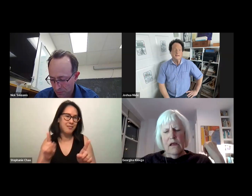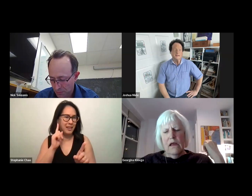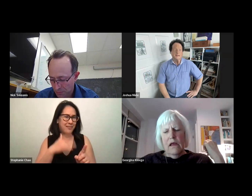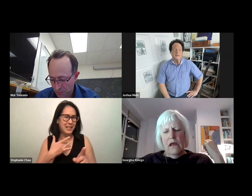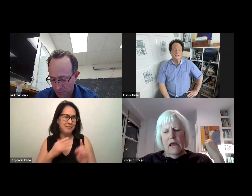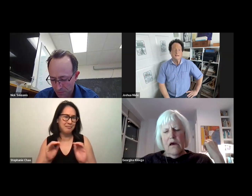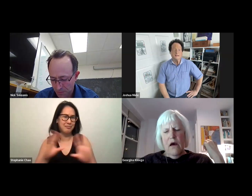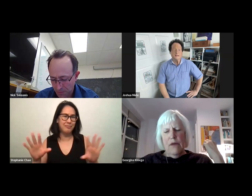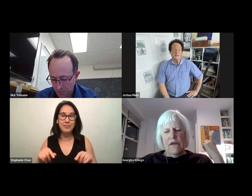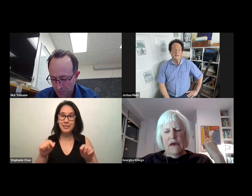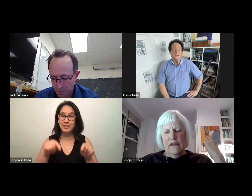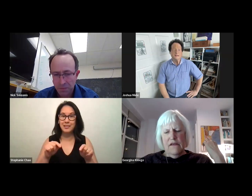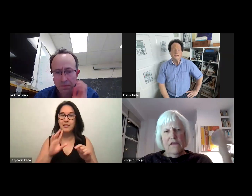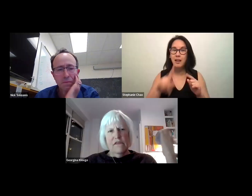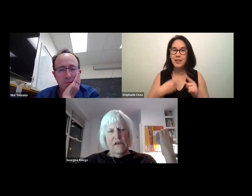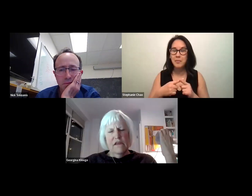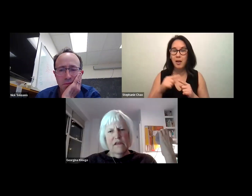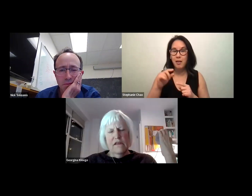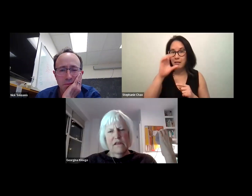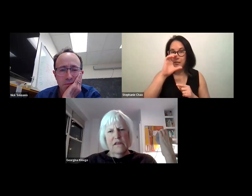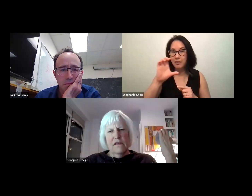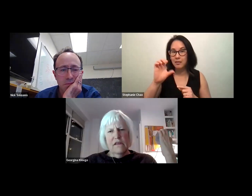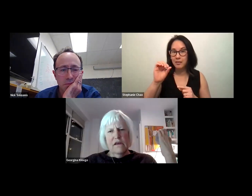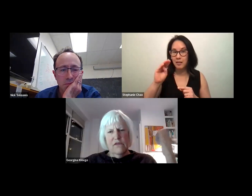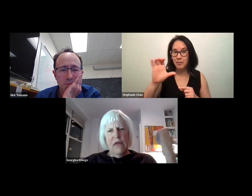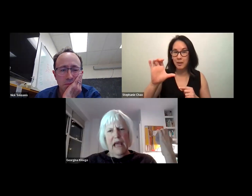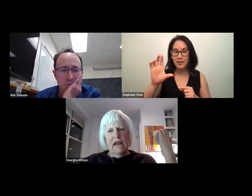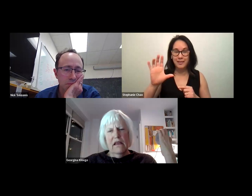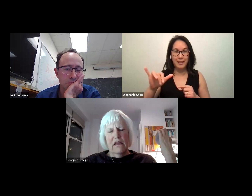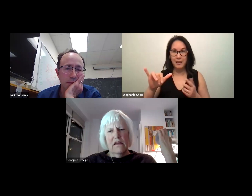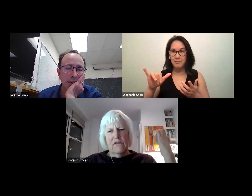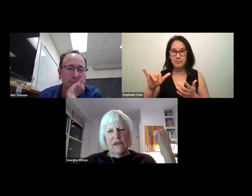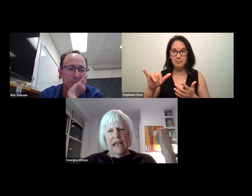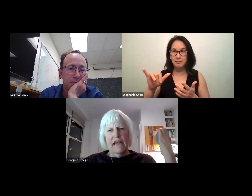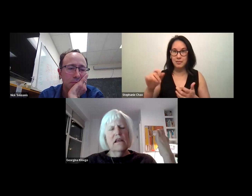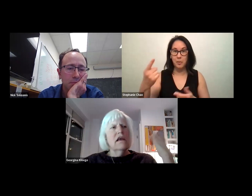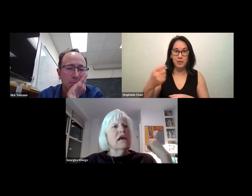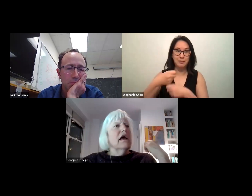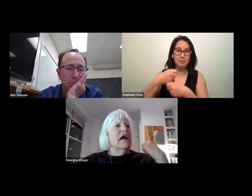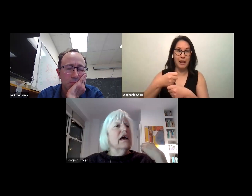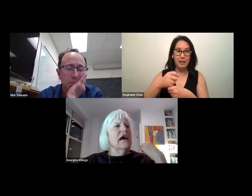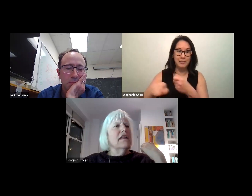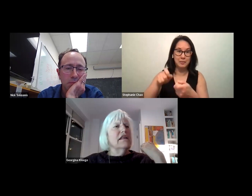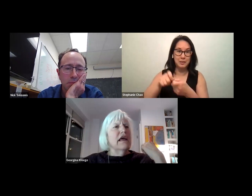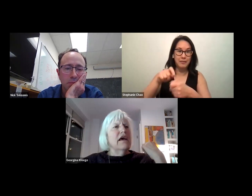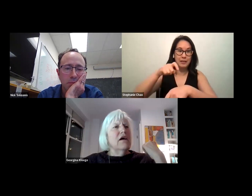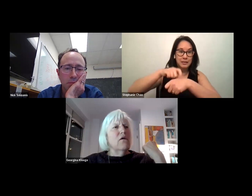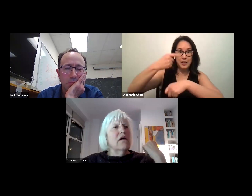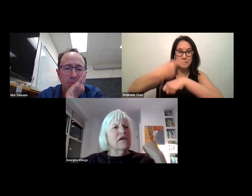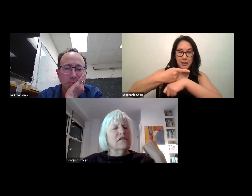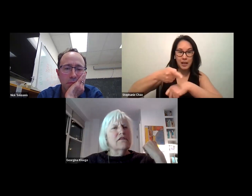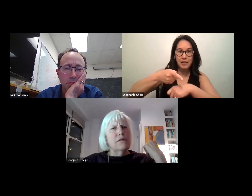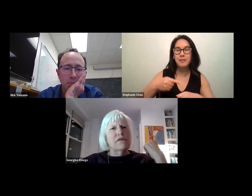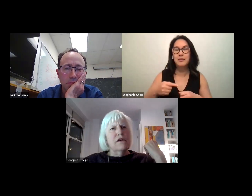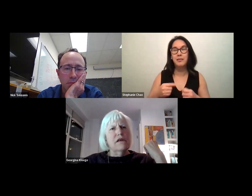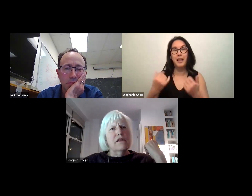about a comic that existed, you know, was made at a certain date. And now